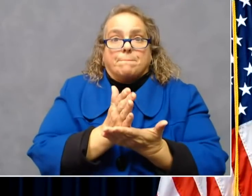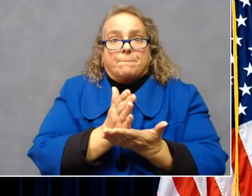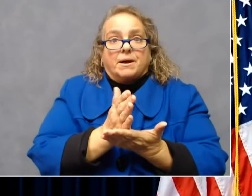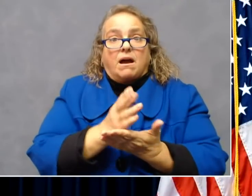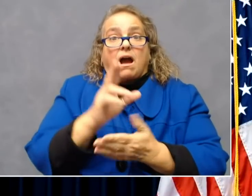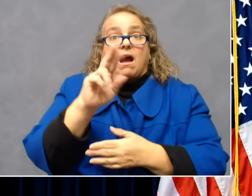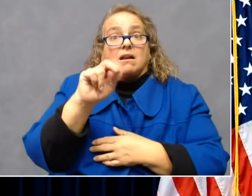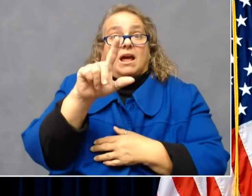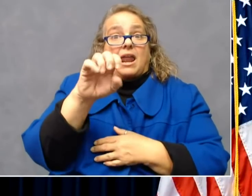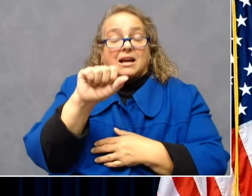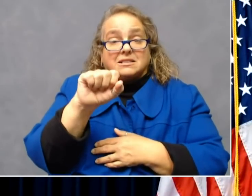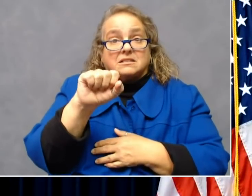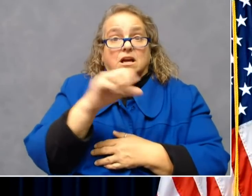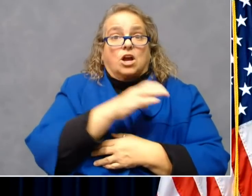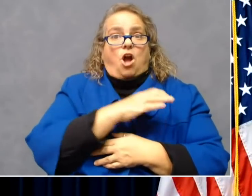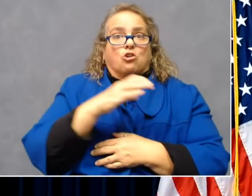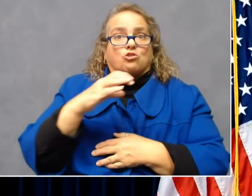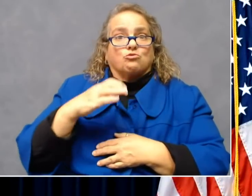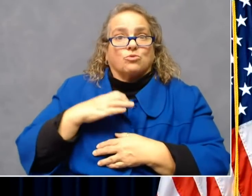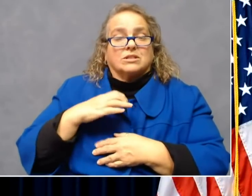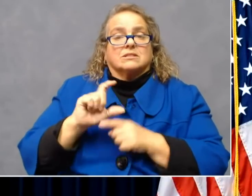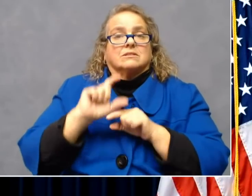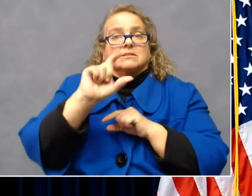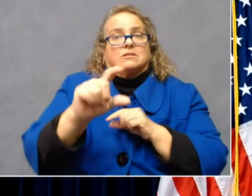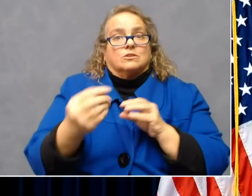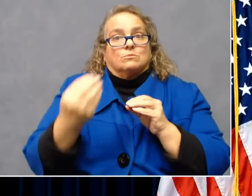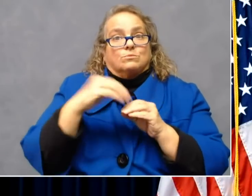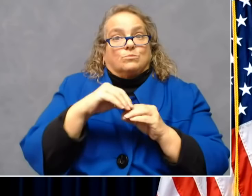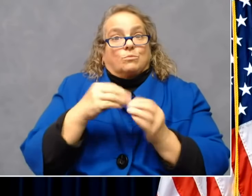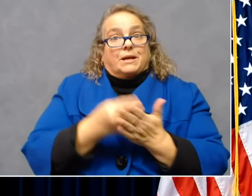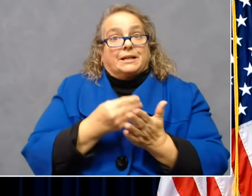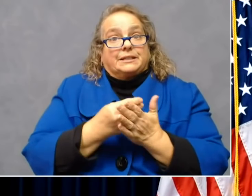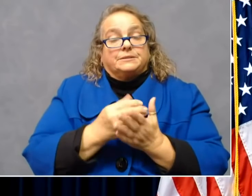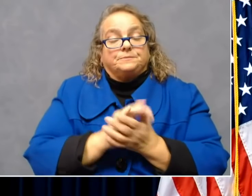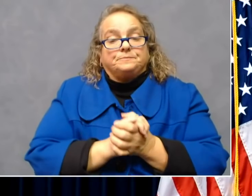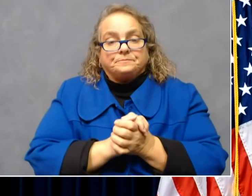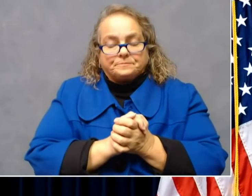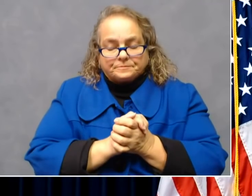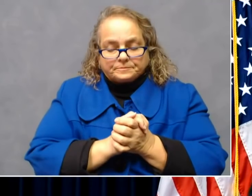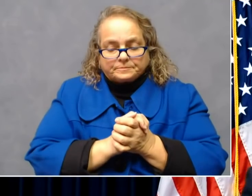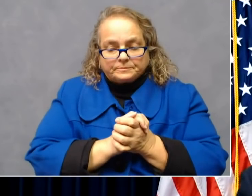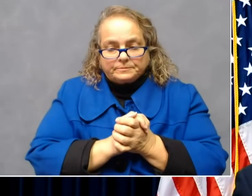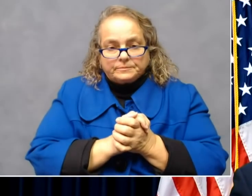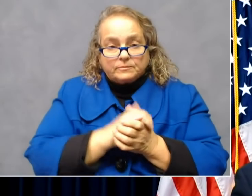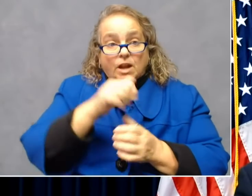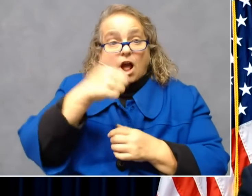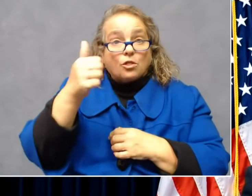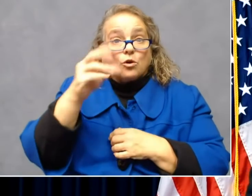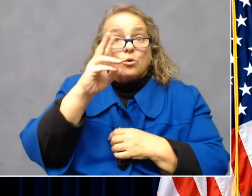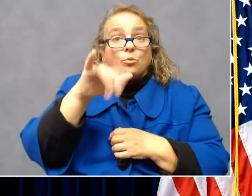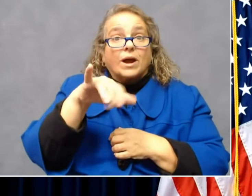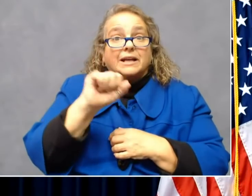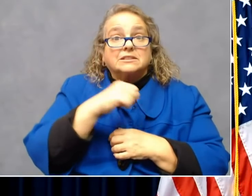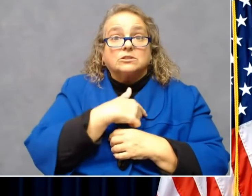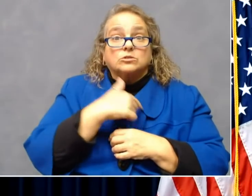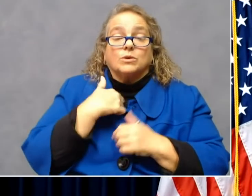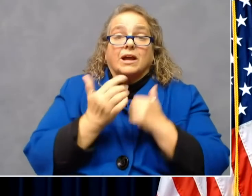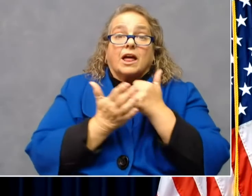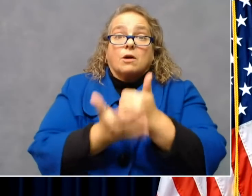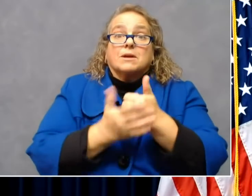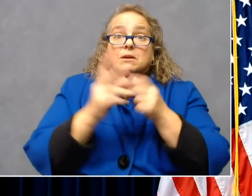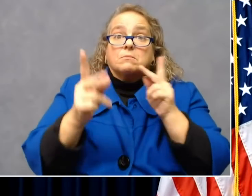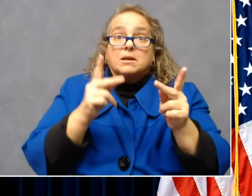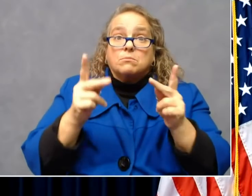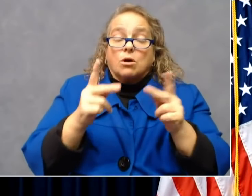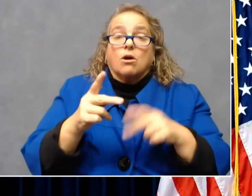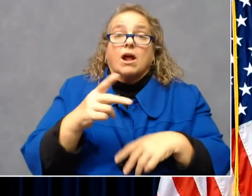from Congress. Okay, other ways that we're working to help people: the Healthy at Home Utility Relief Fund. So